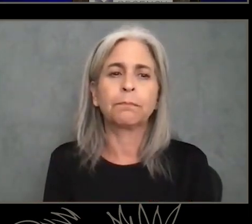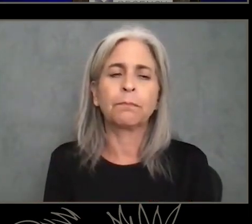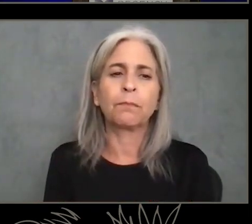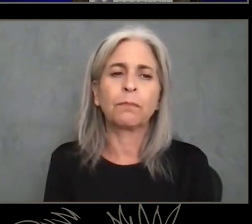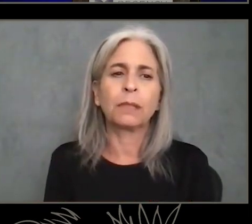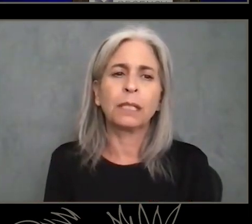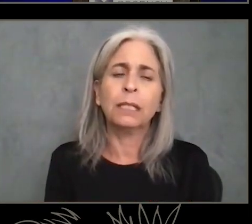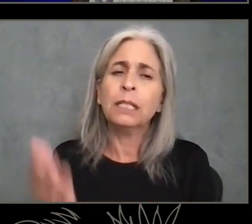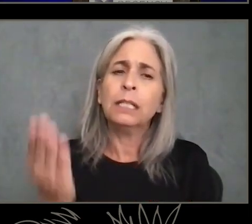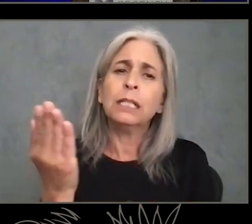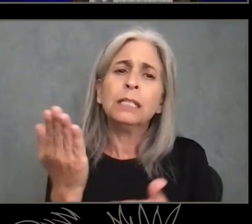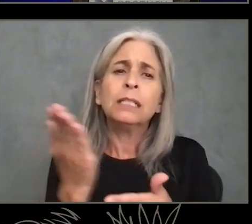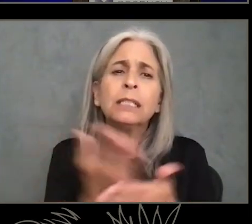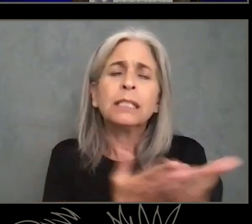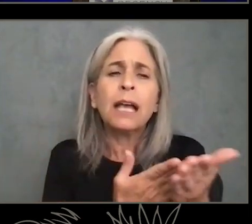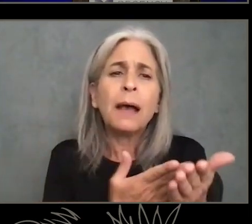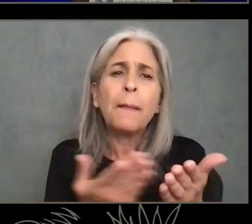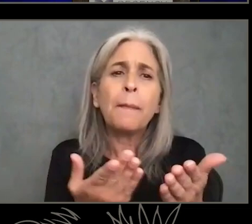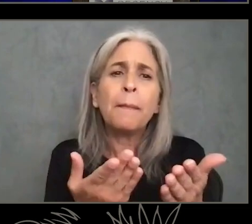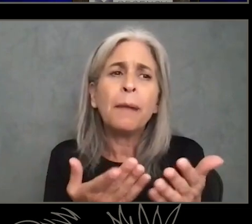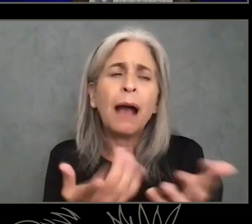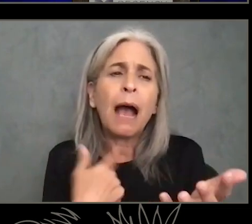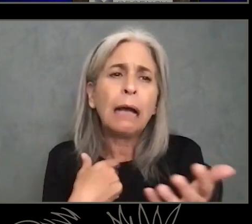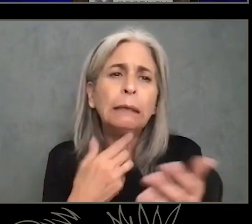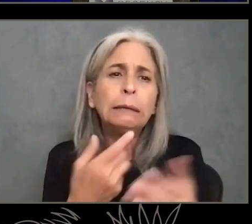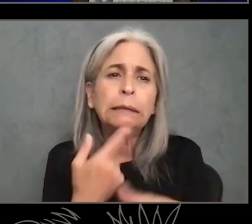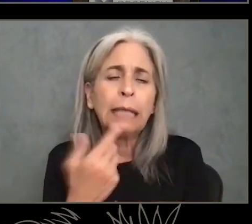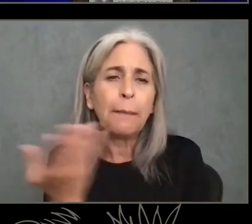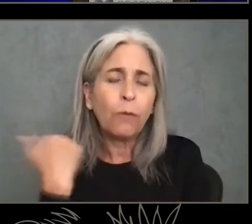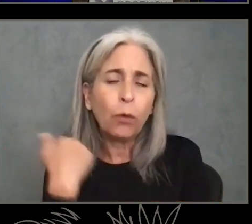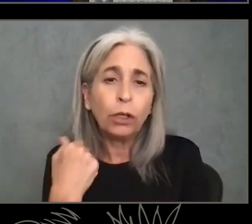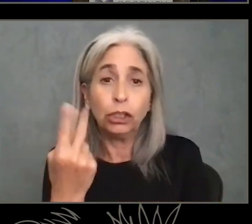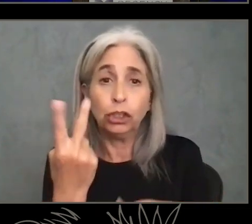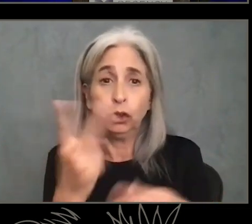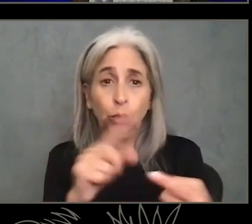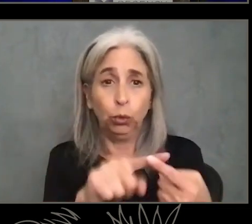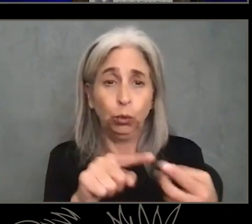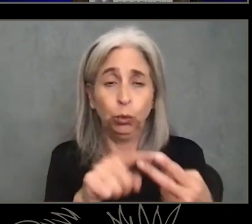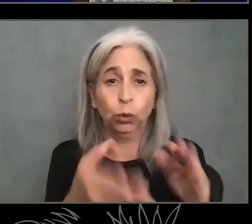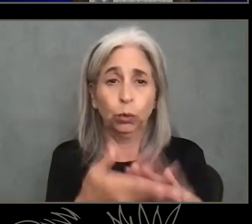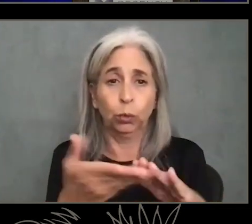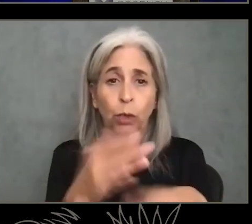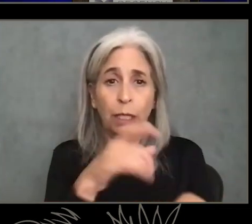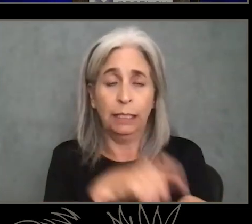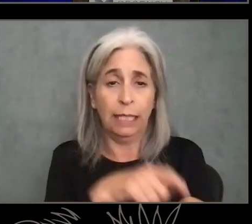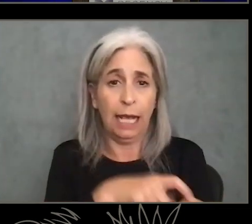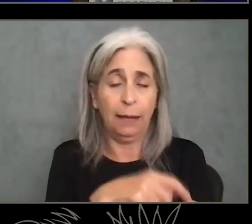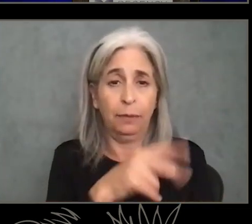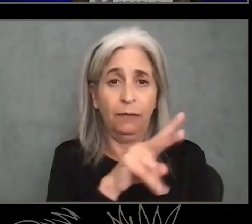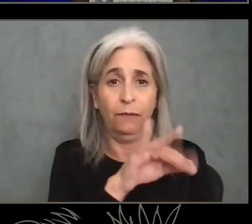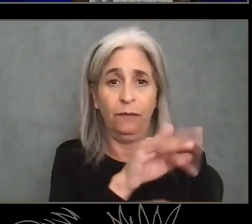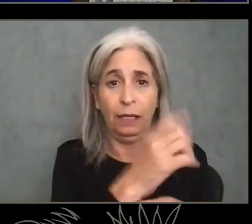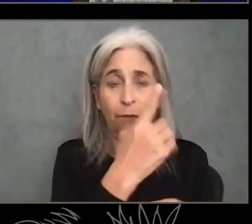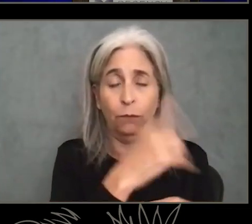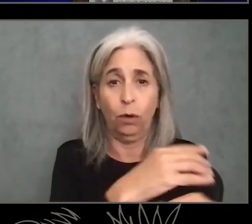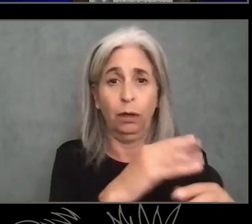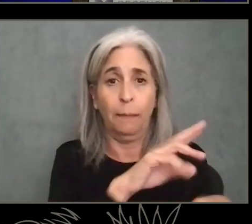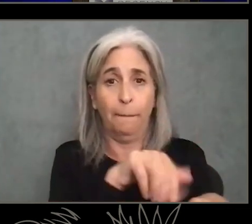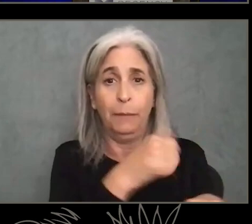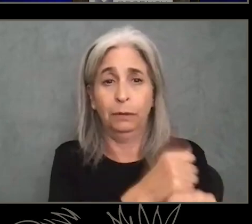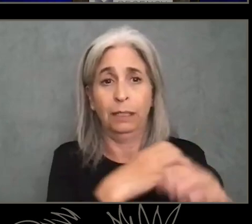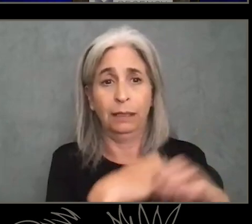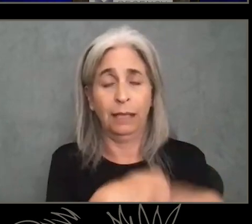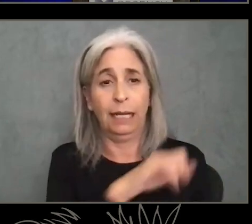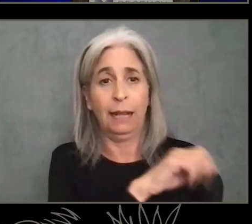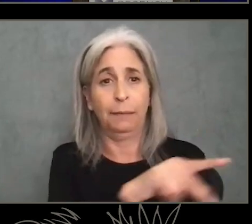And some of the things that I mentioned before, you have these two runtimes that you're using Vite for building a client application